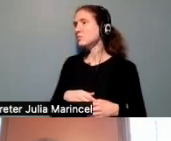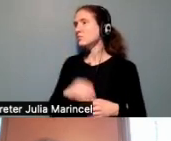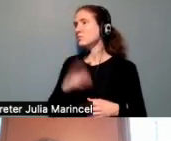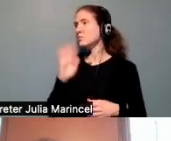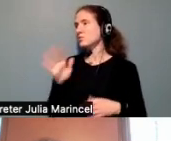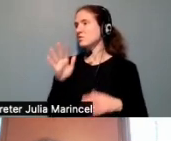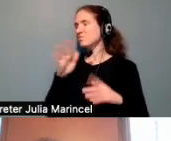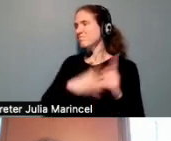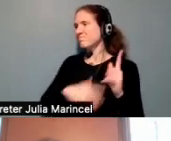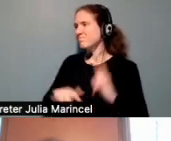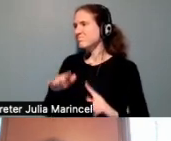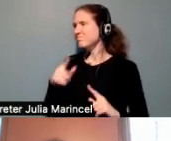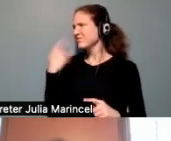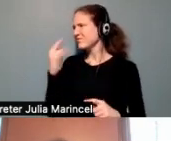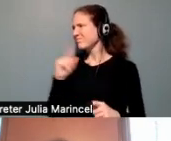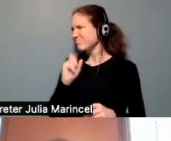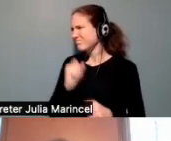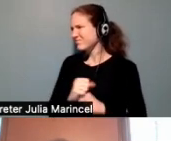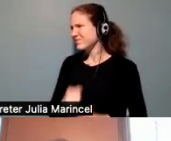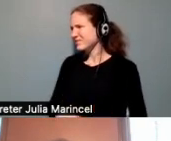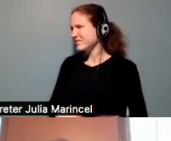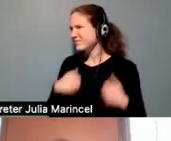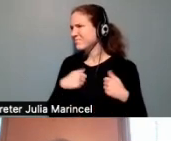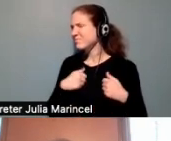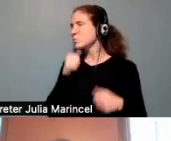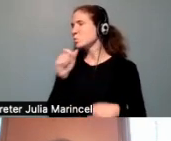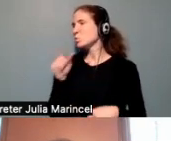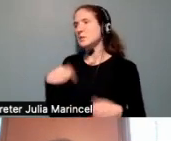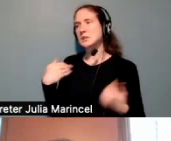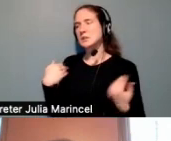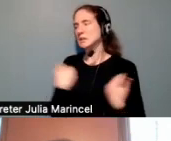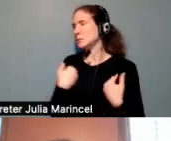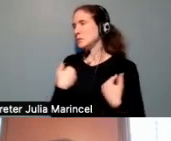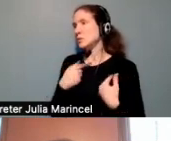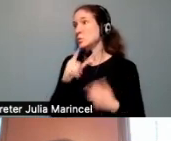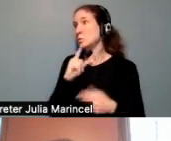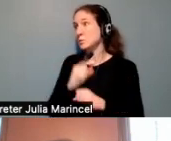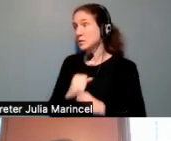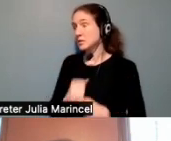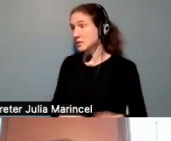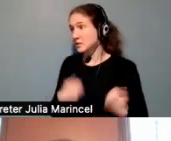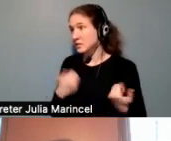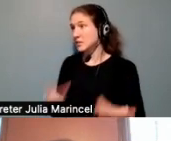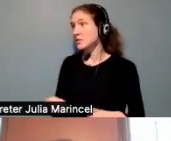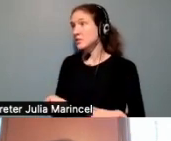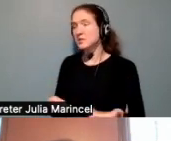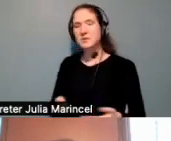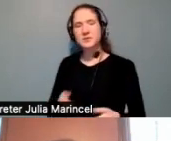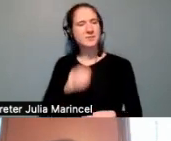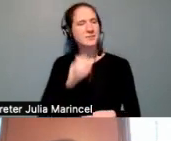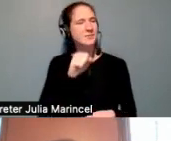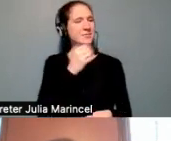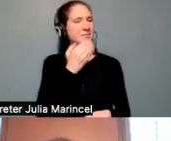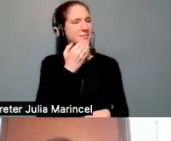surroundings look with the animals. It's not just the animals, you really have them alive here. Thanks. Yeah, and I'll say that there's another little story